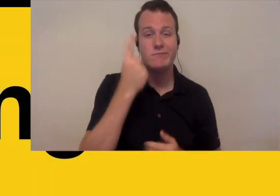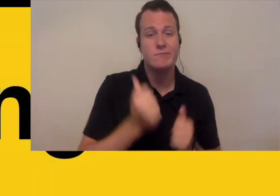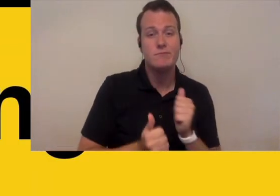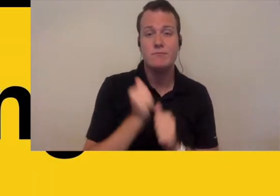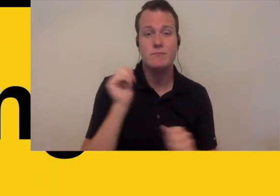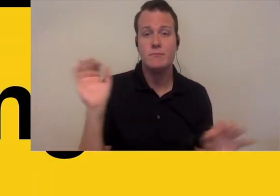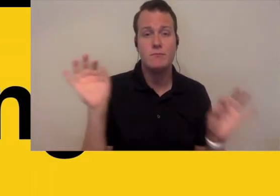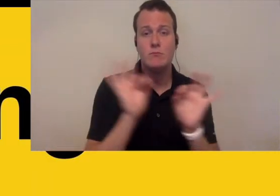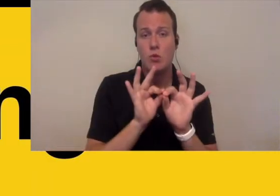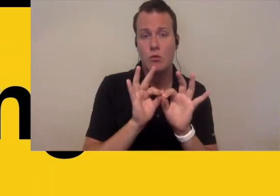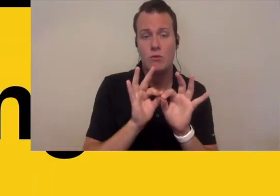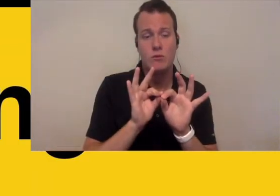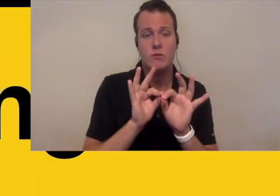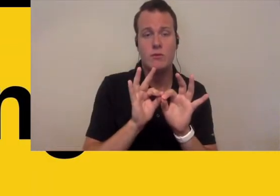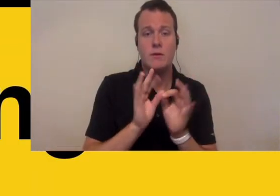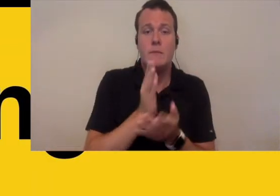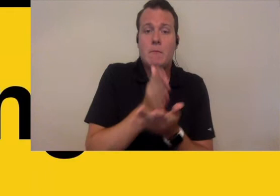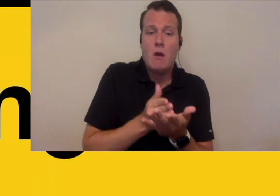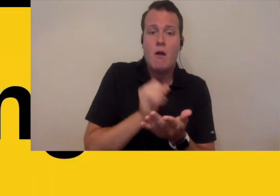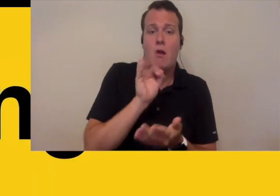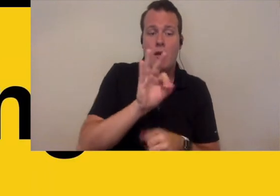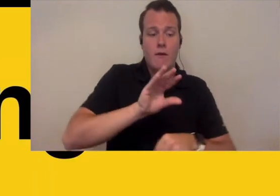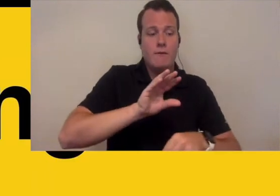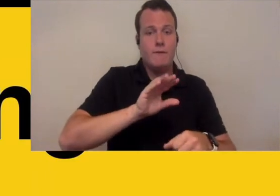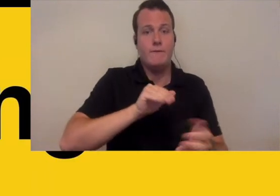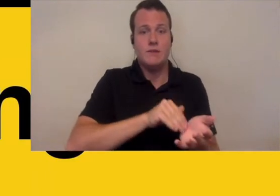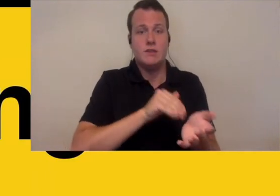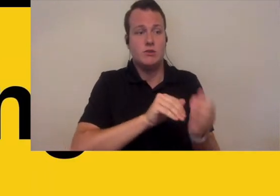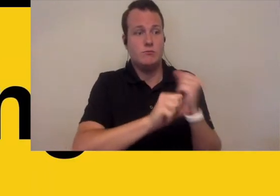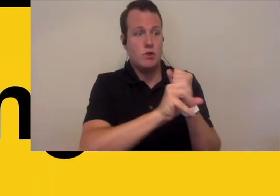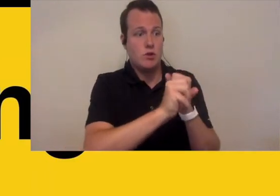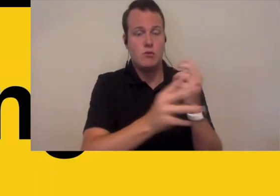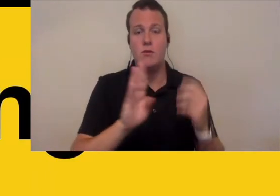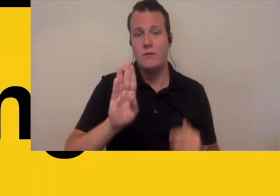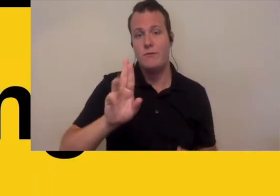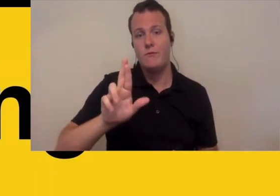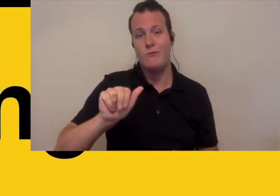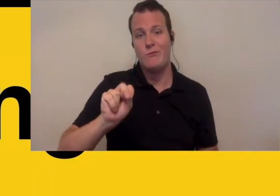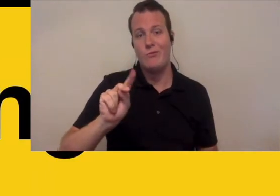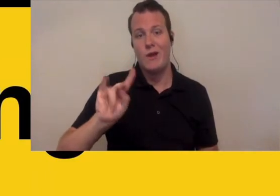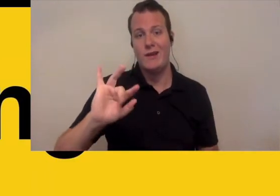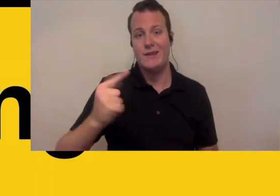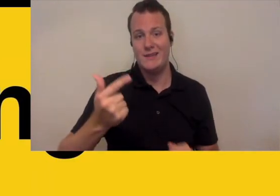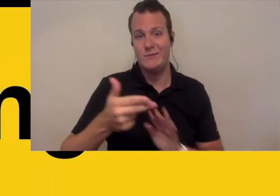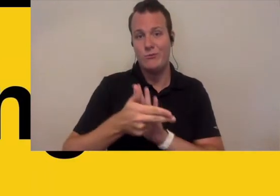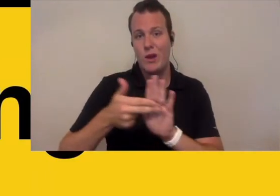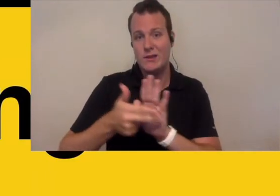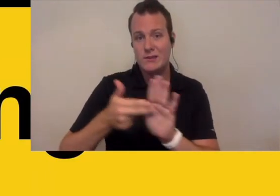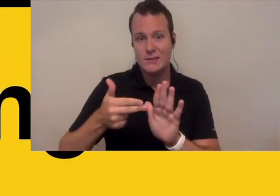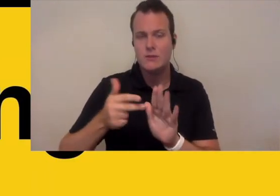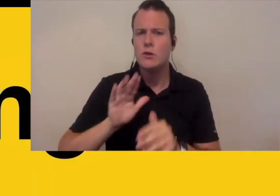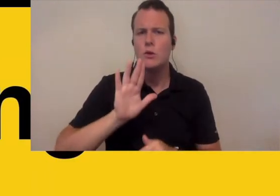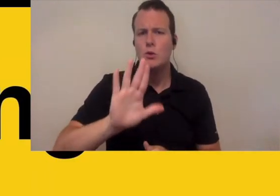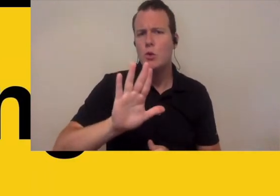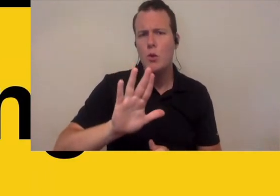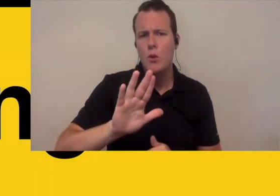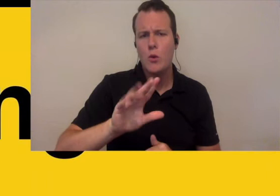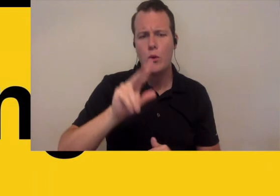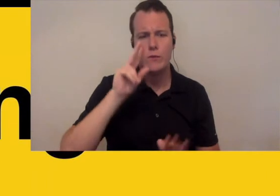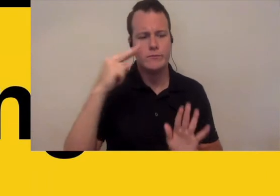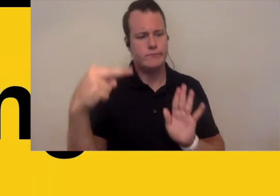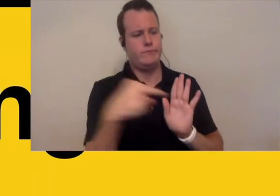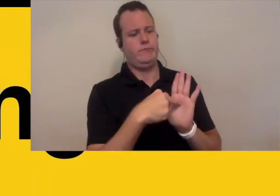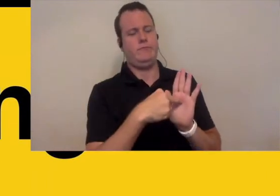aspect in physician marketing is branding. And what is your brand? Who are